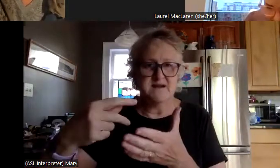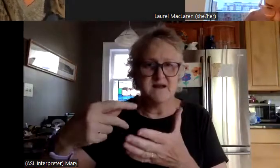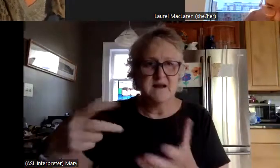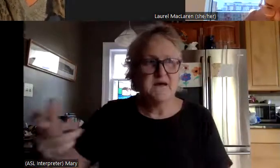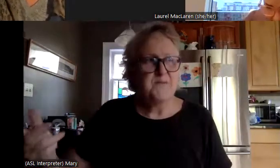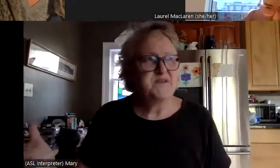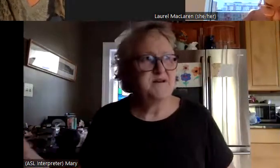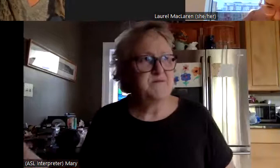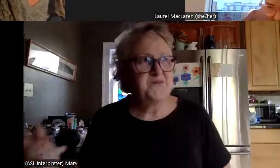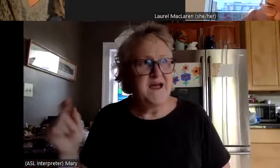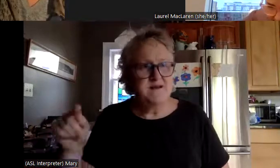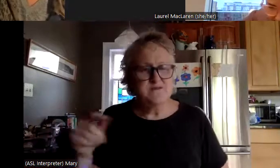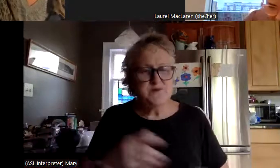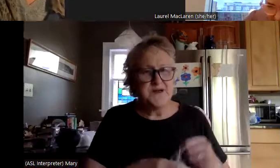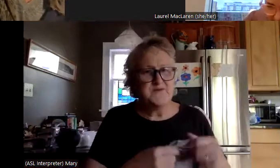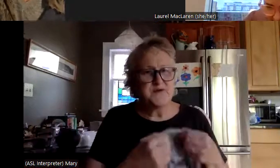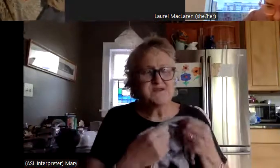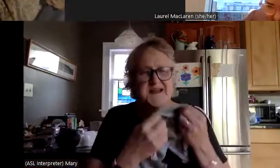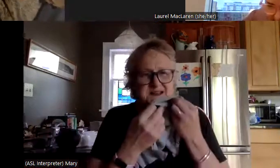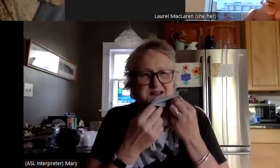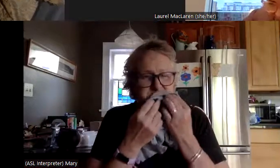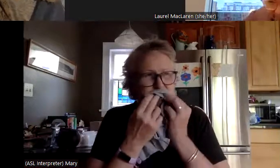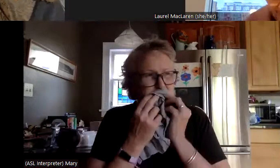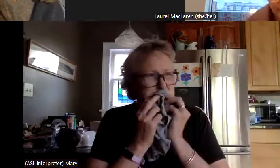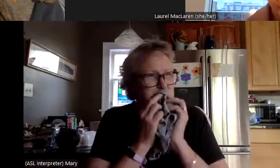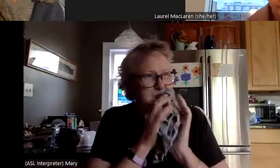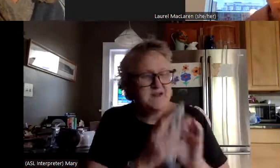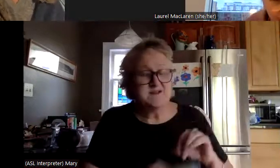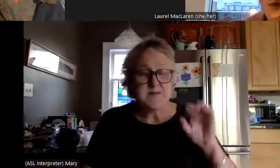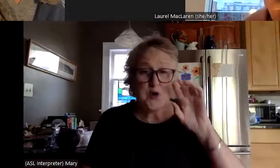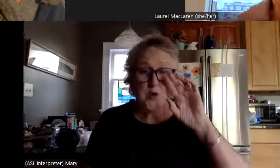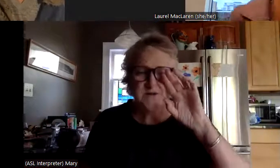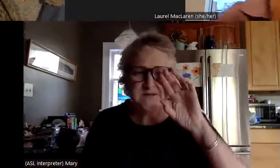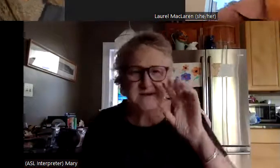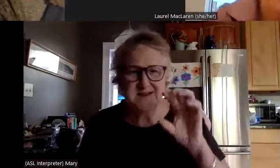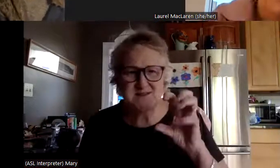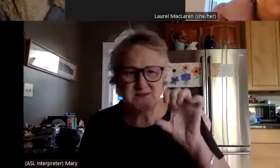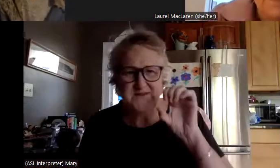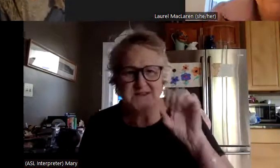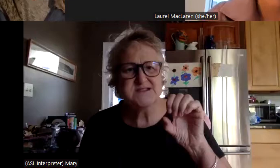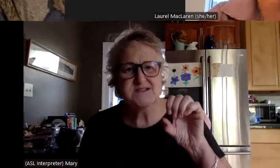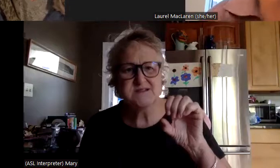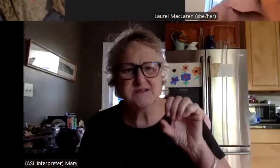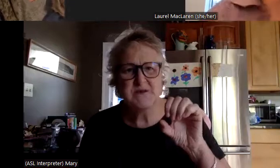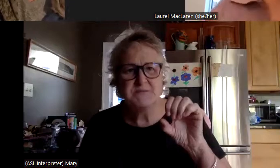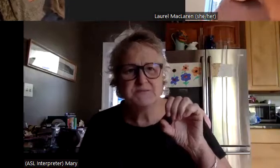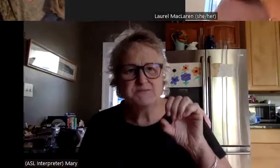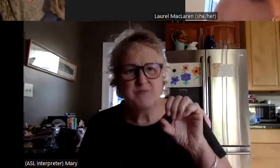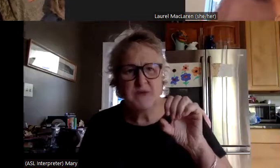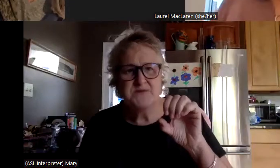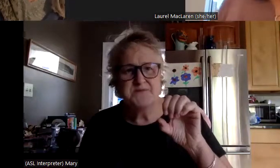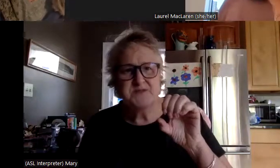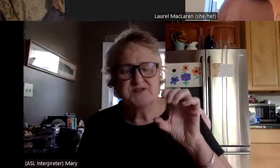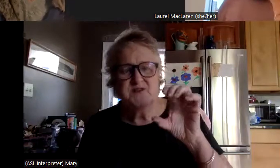put a needle in. But then that is more painful because lidocaine it's kept cold and it's really viscous. Oh, Oh,